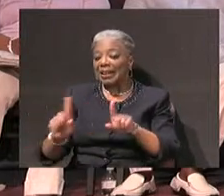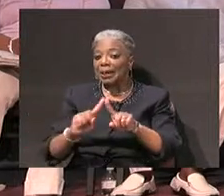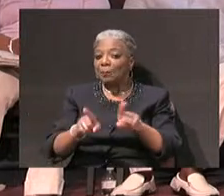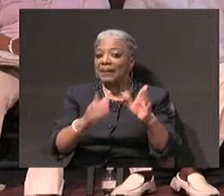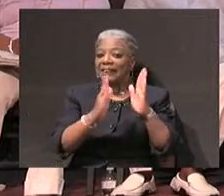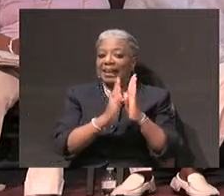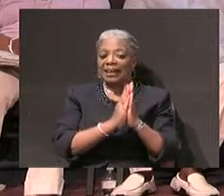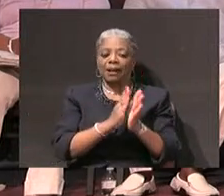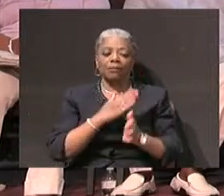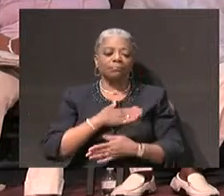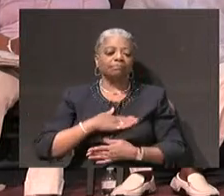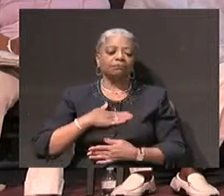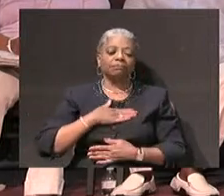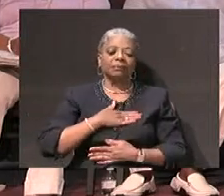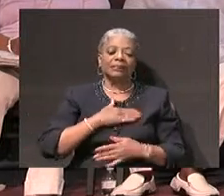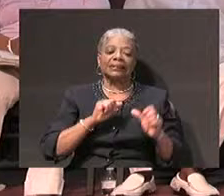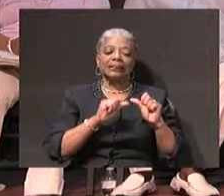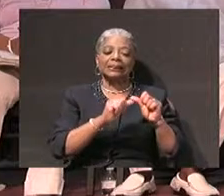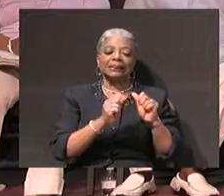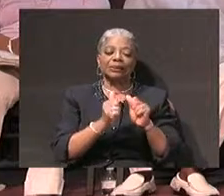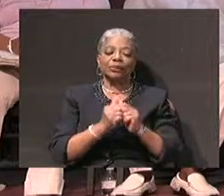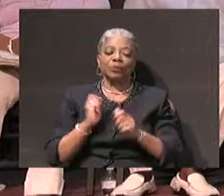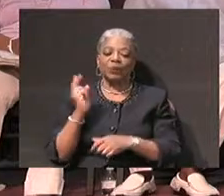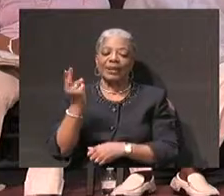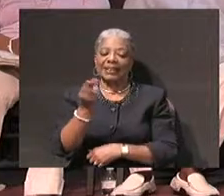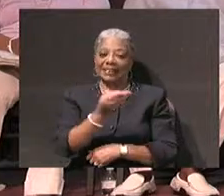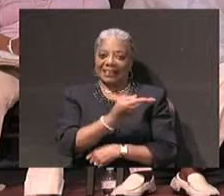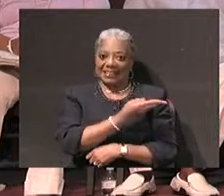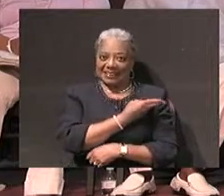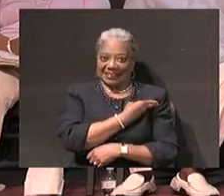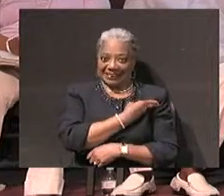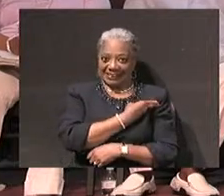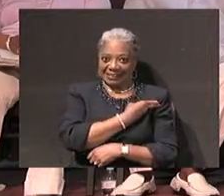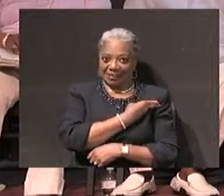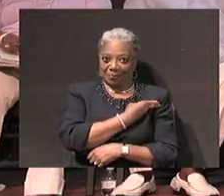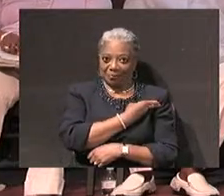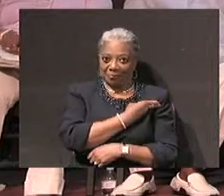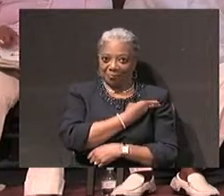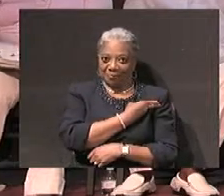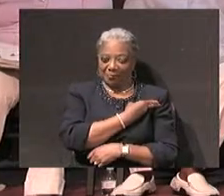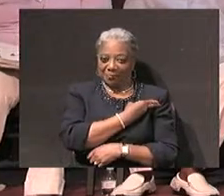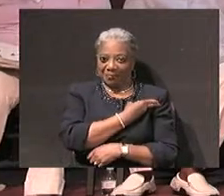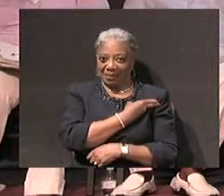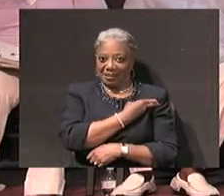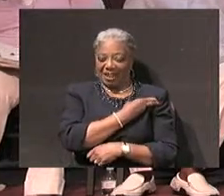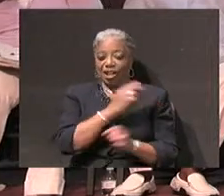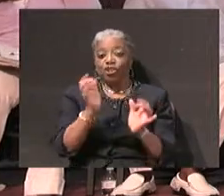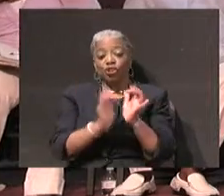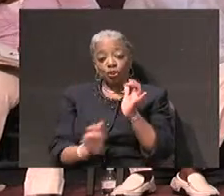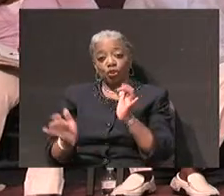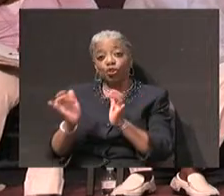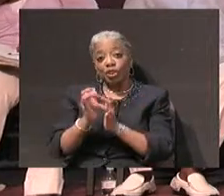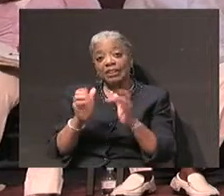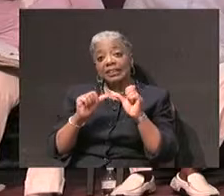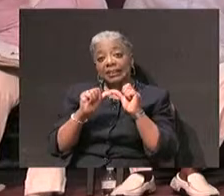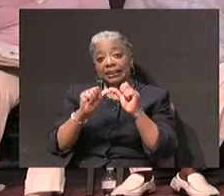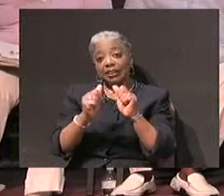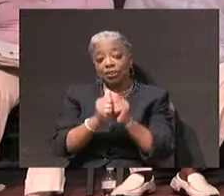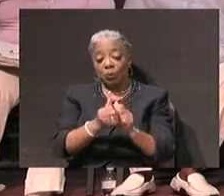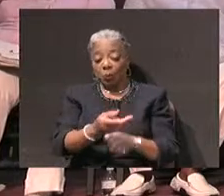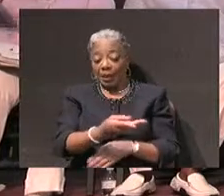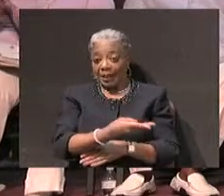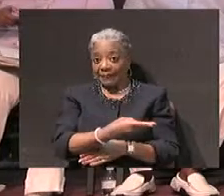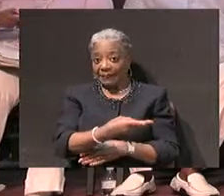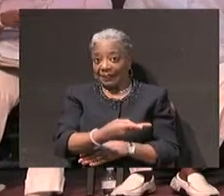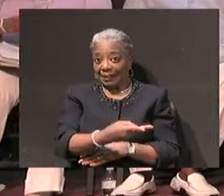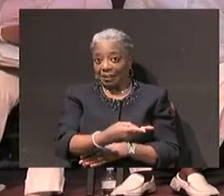us, for it is nearly evening. The day is almost over.' So he went in to stay with them. When he was